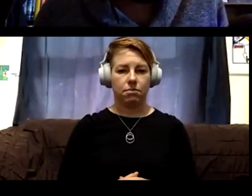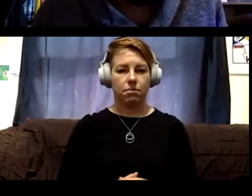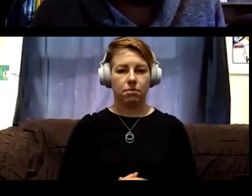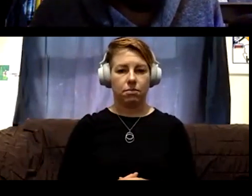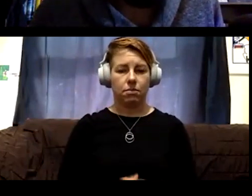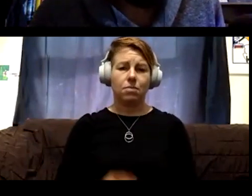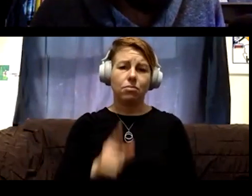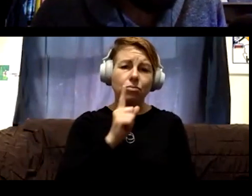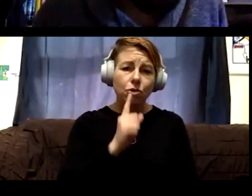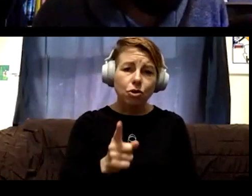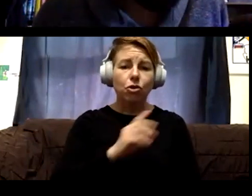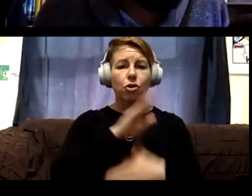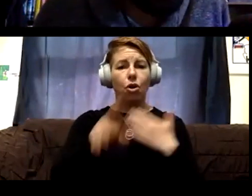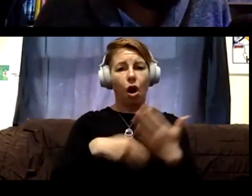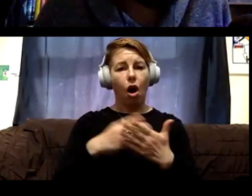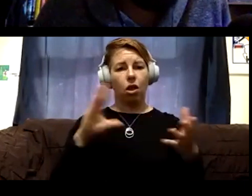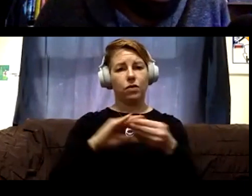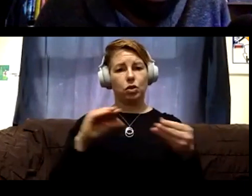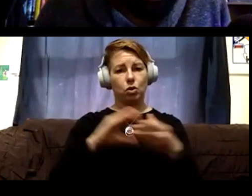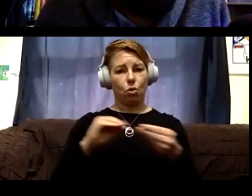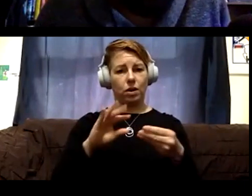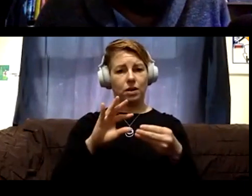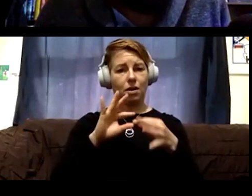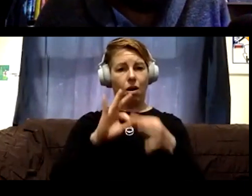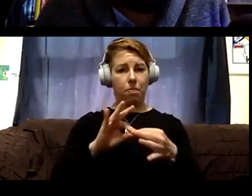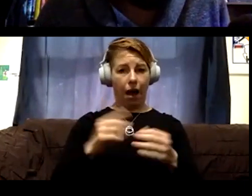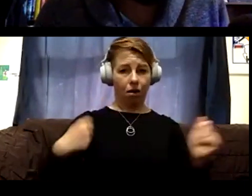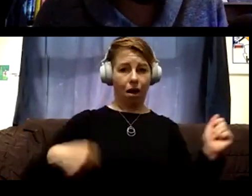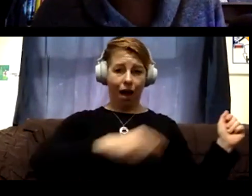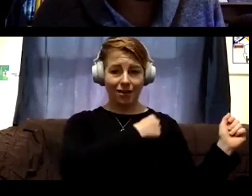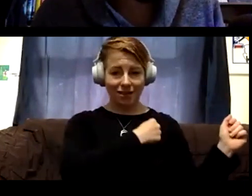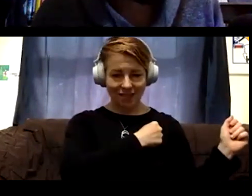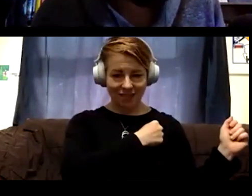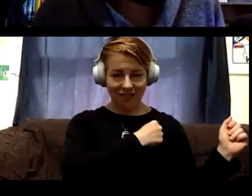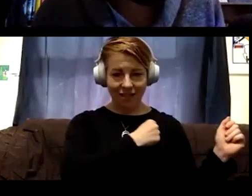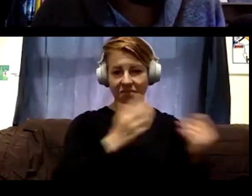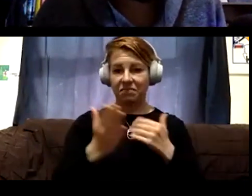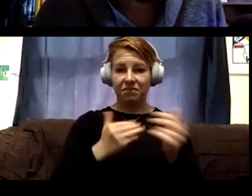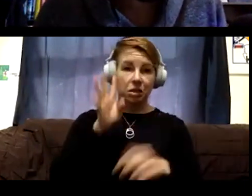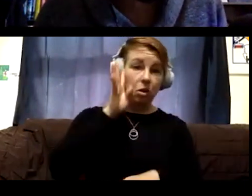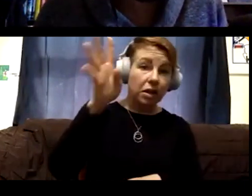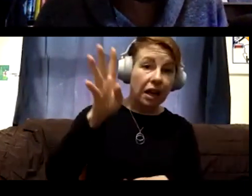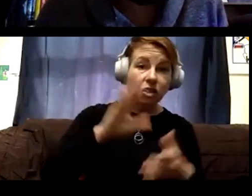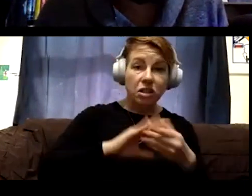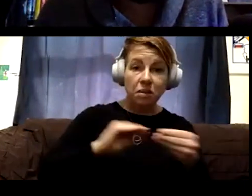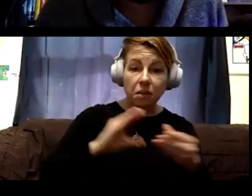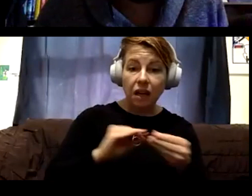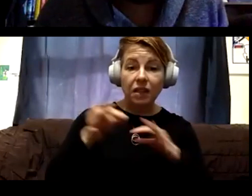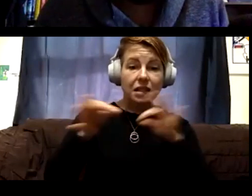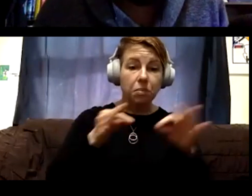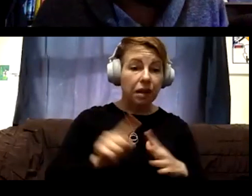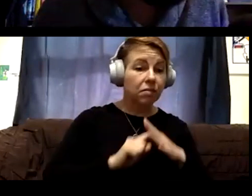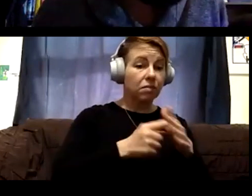Sure, all of our stories are about us. Whether they're creation myths explaining the origin of the stars